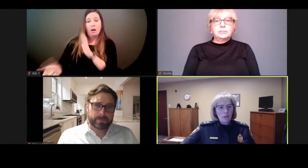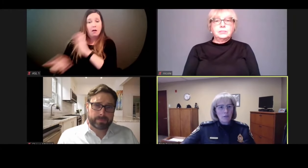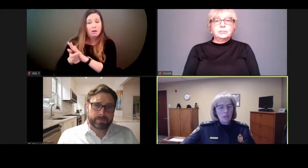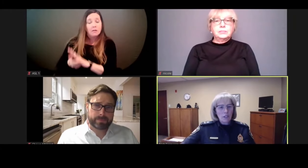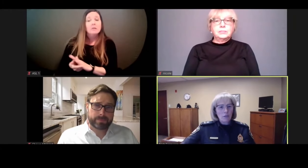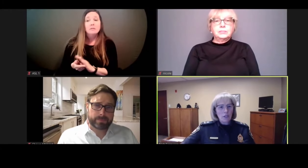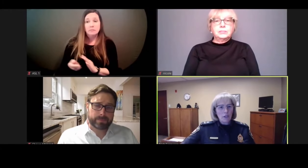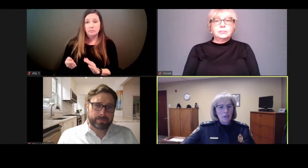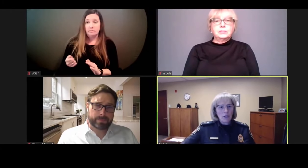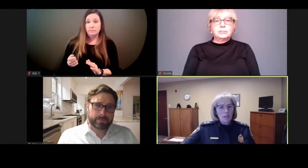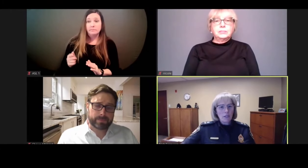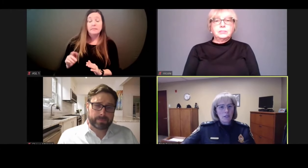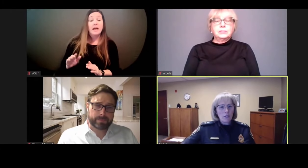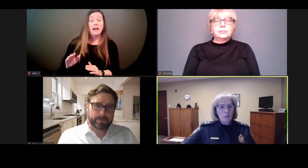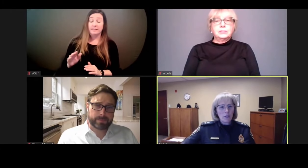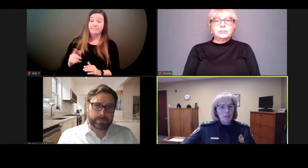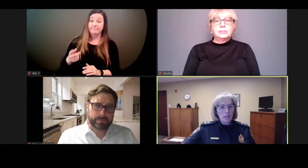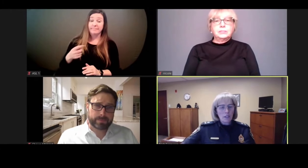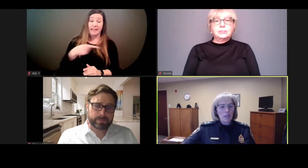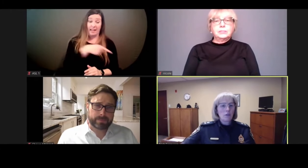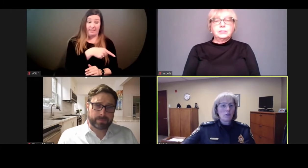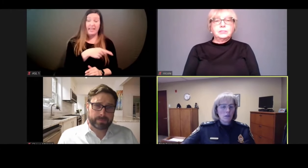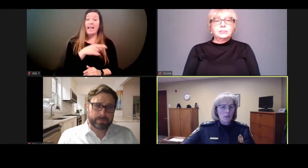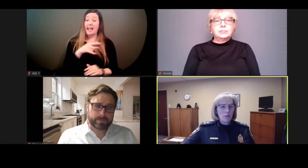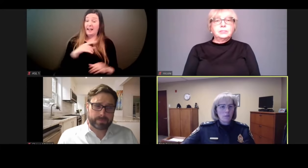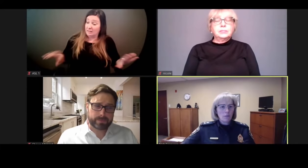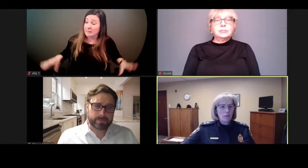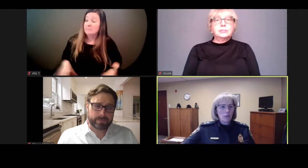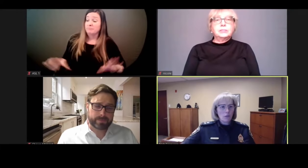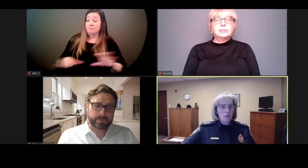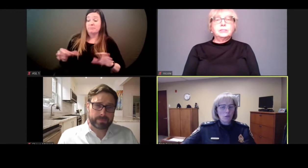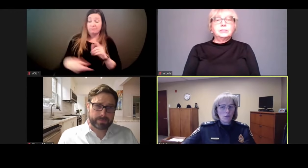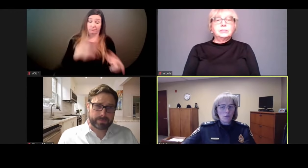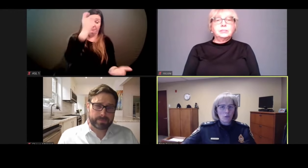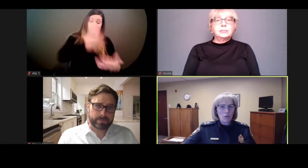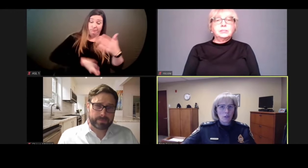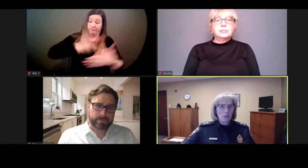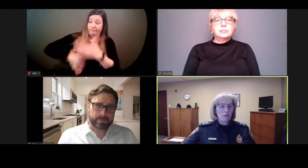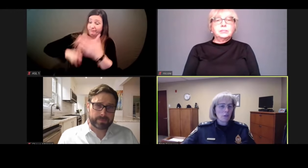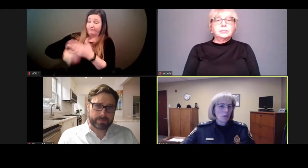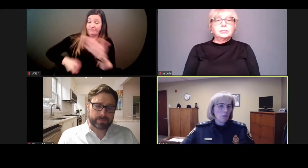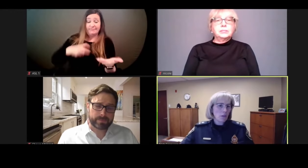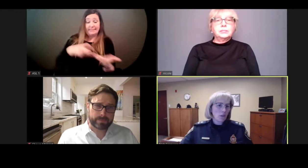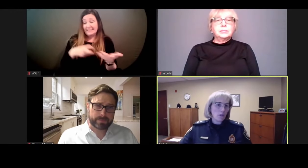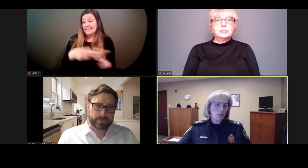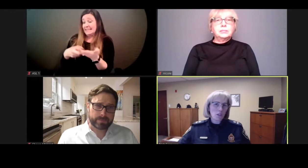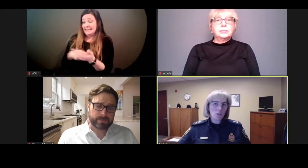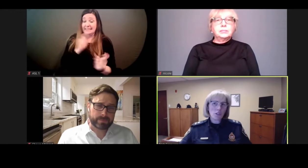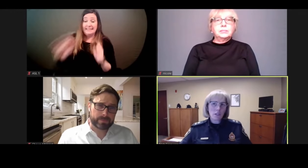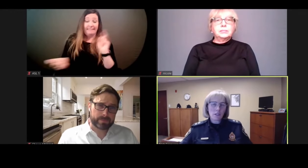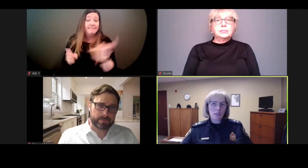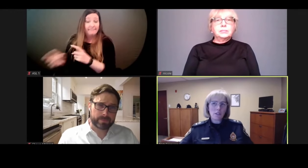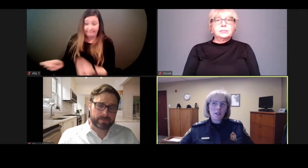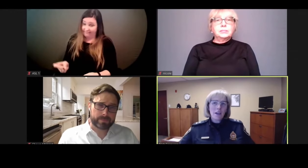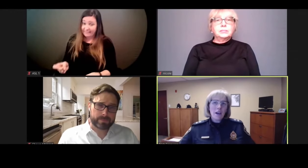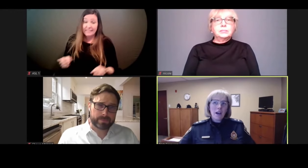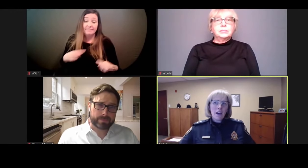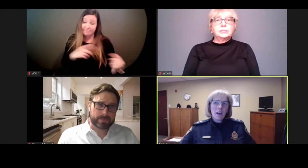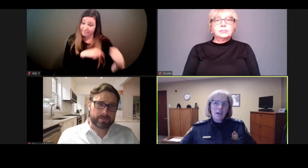they are definitely out there and laying down the rules of the road for all of those such